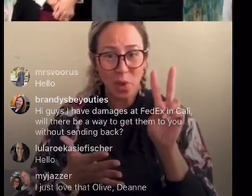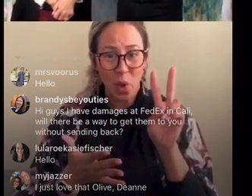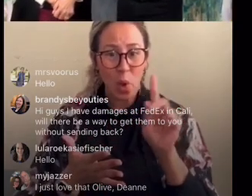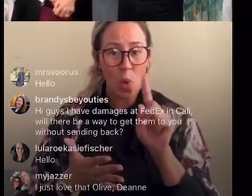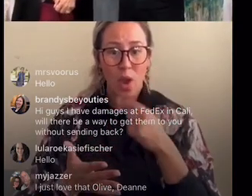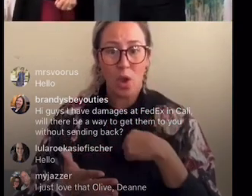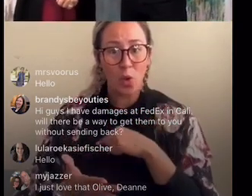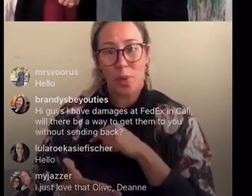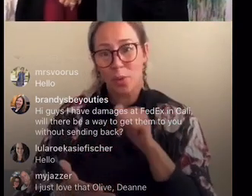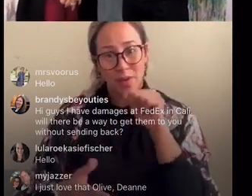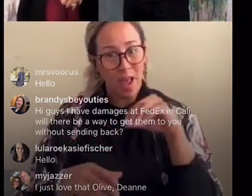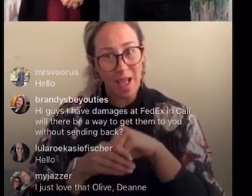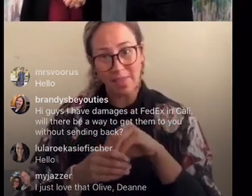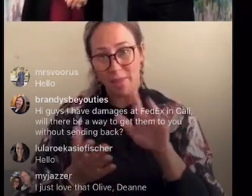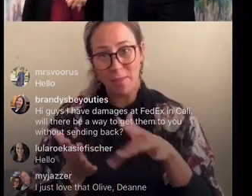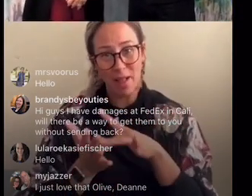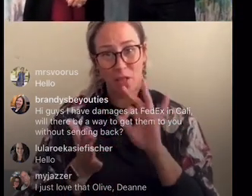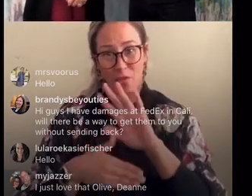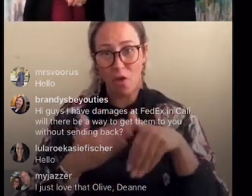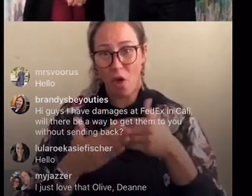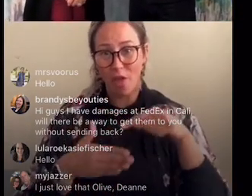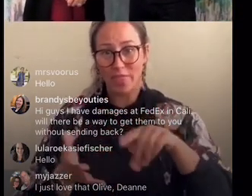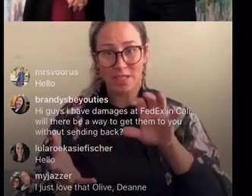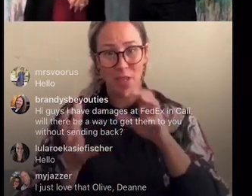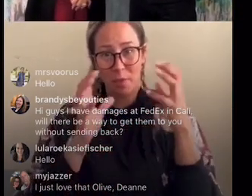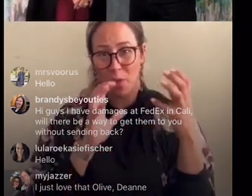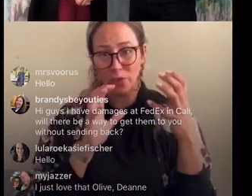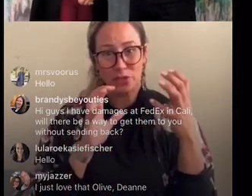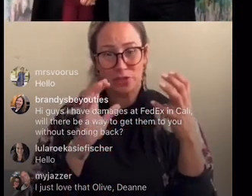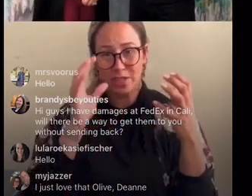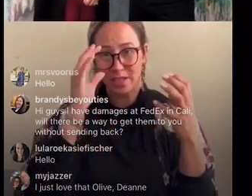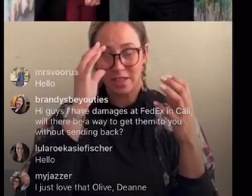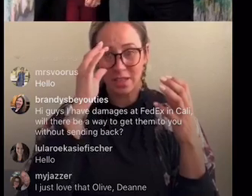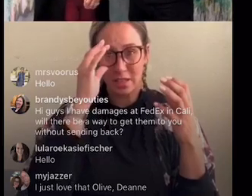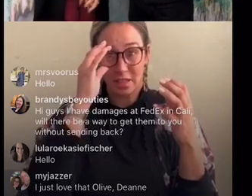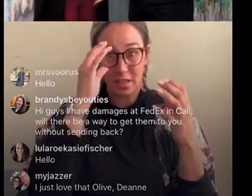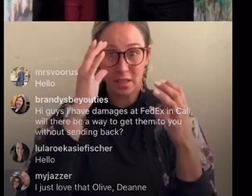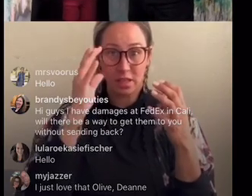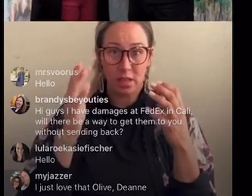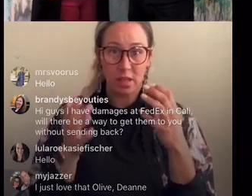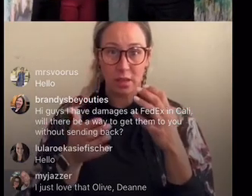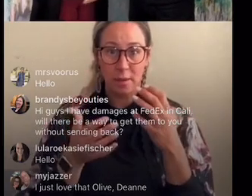were not in the middle of all this commotion. And so, and you would think a little bit of a